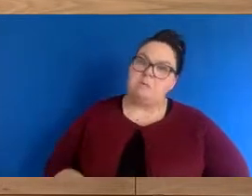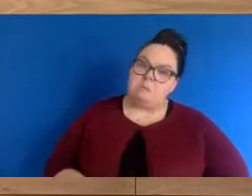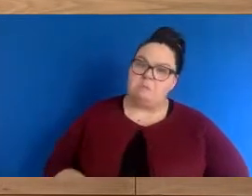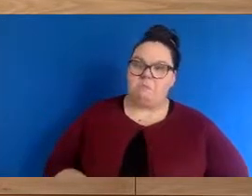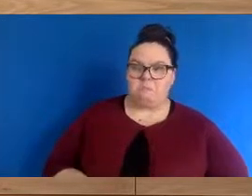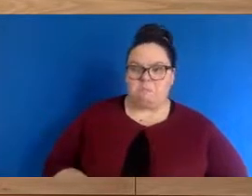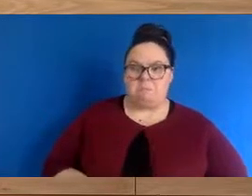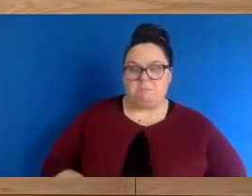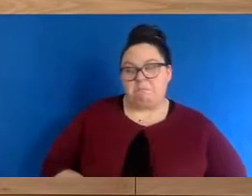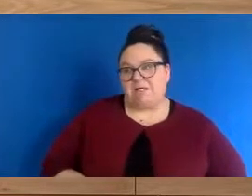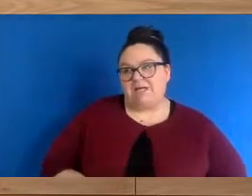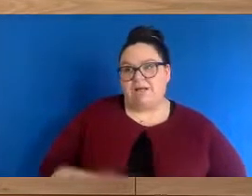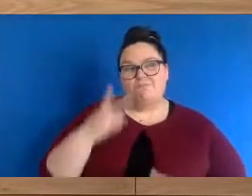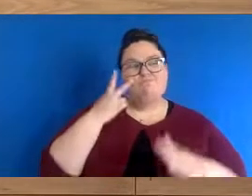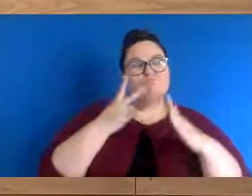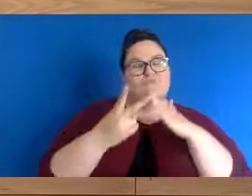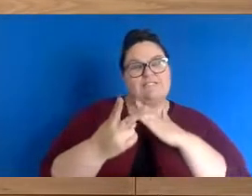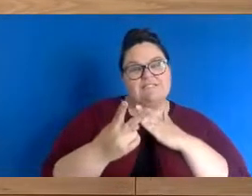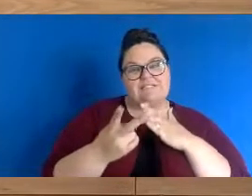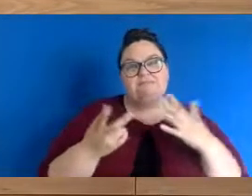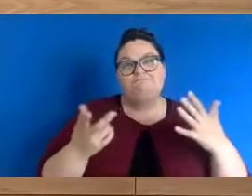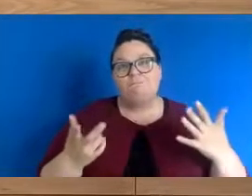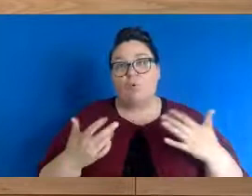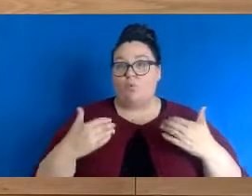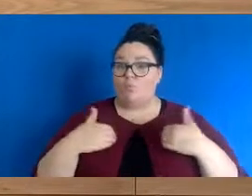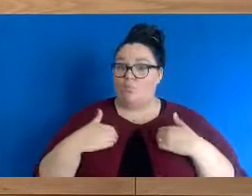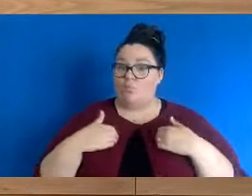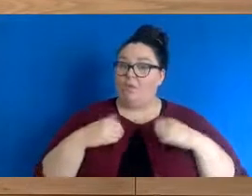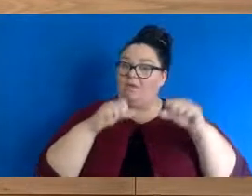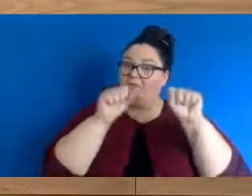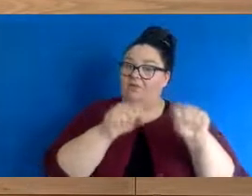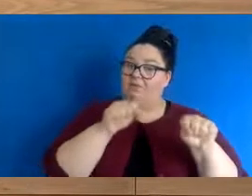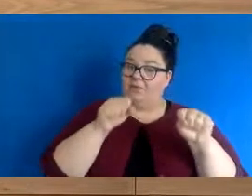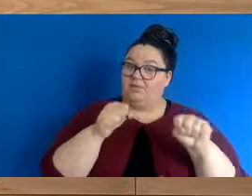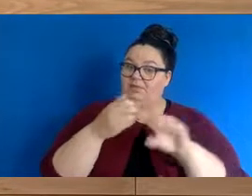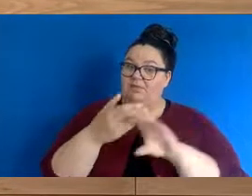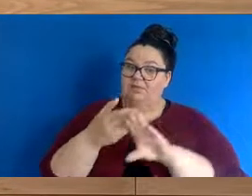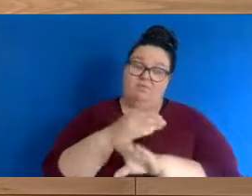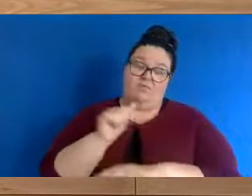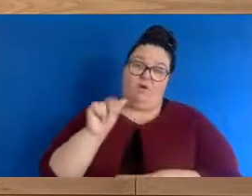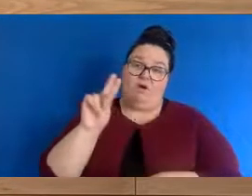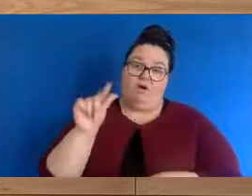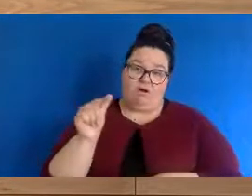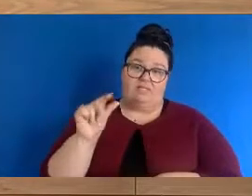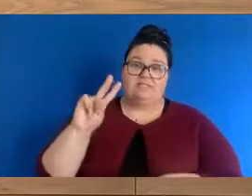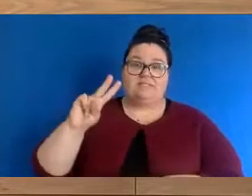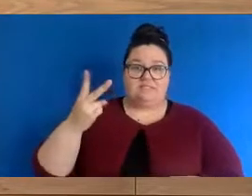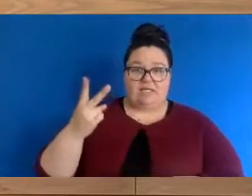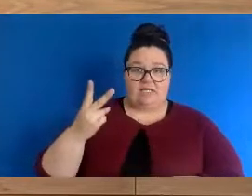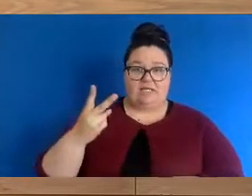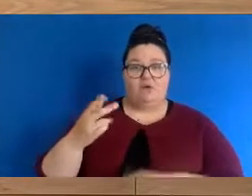enough vaccines. So if people book their appointments